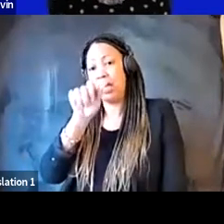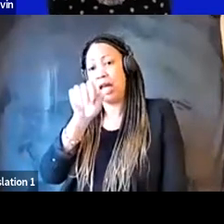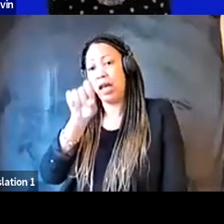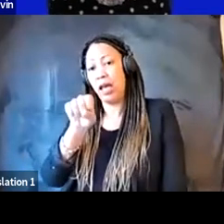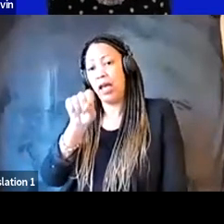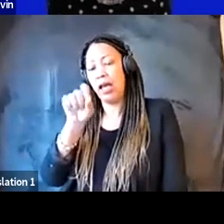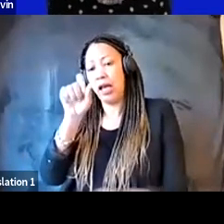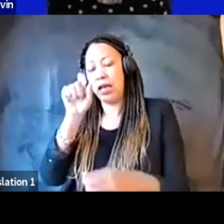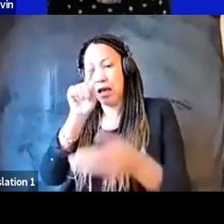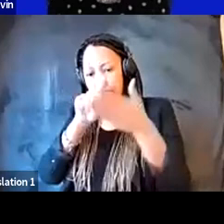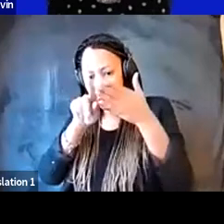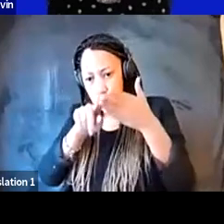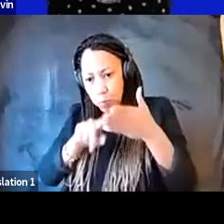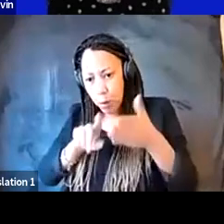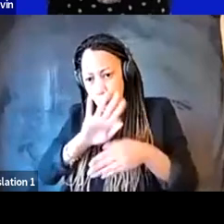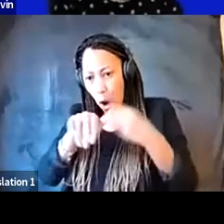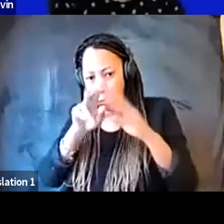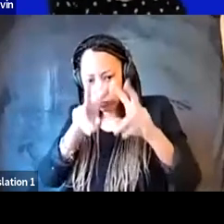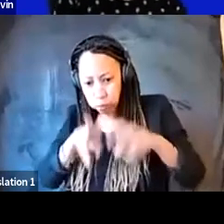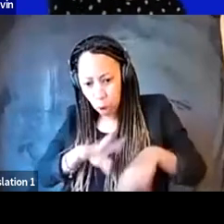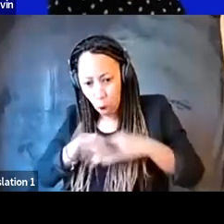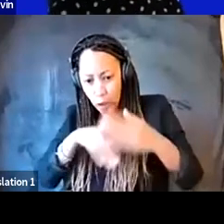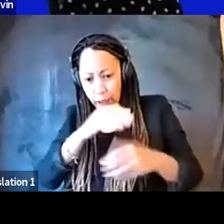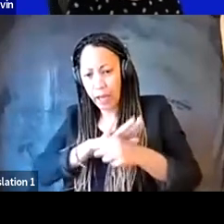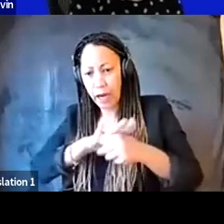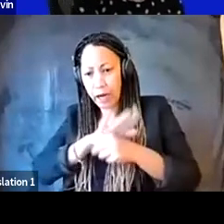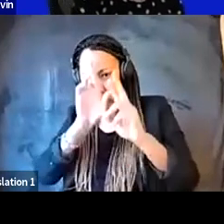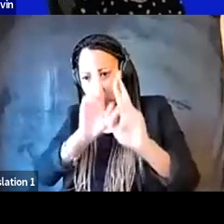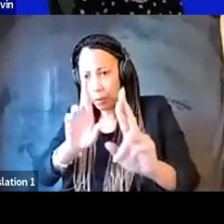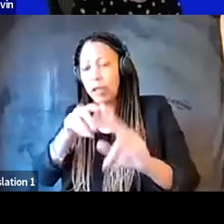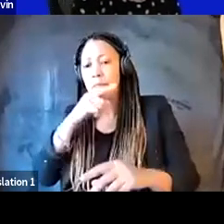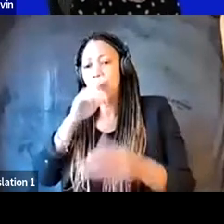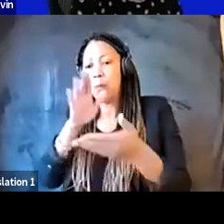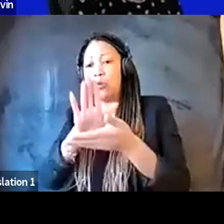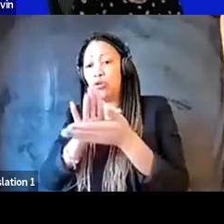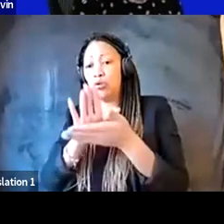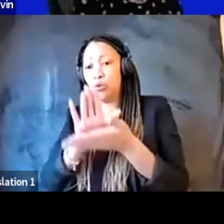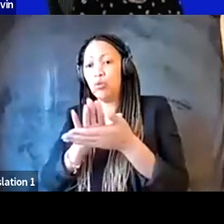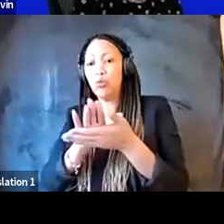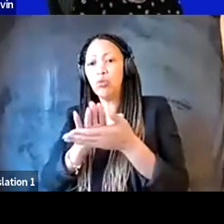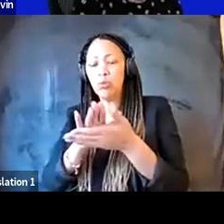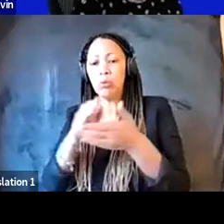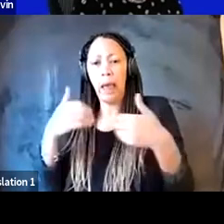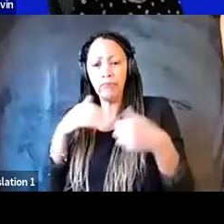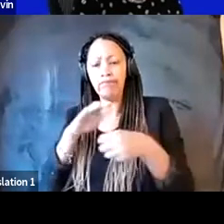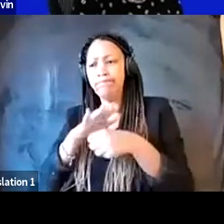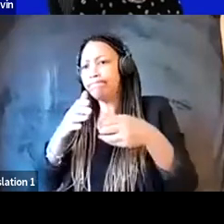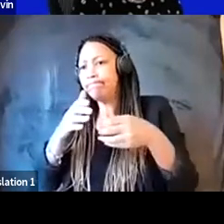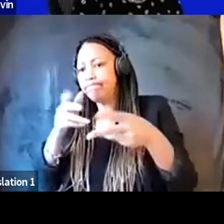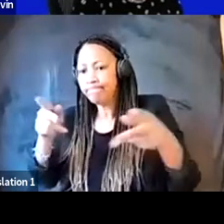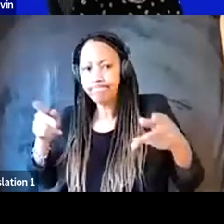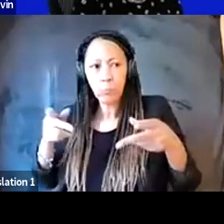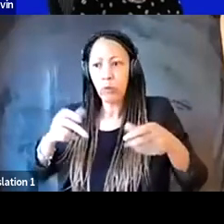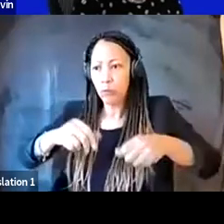the community board raised, and with respect to public schools, there is capacity within the local sub-districts, and I would